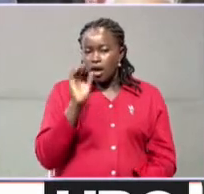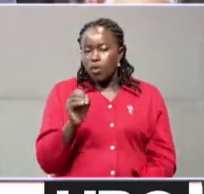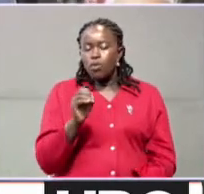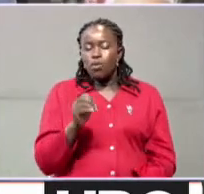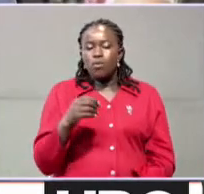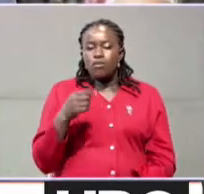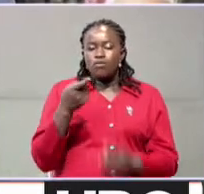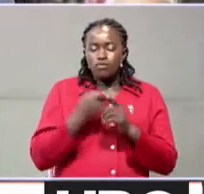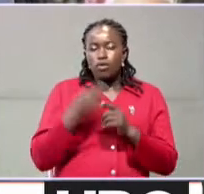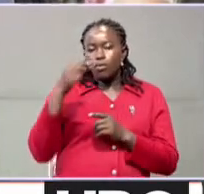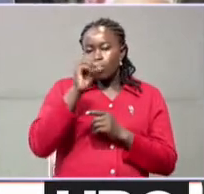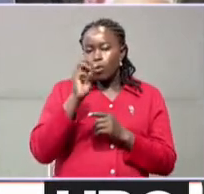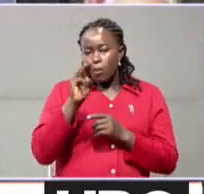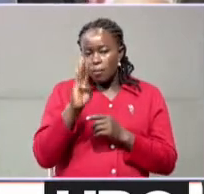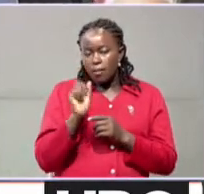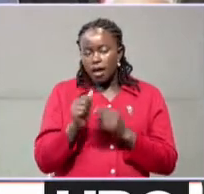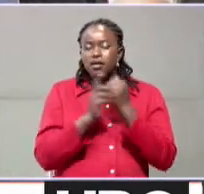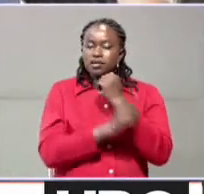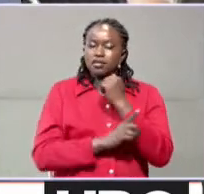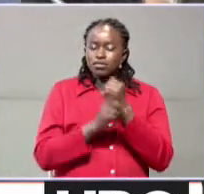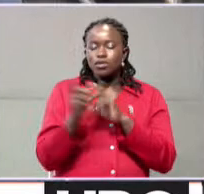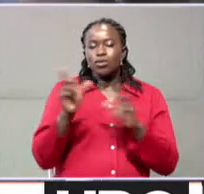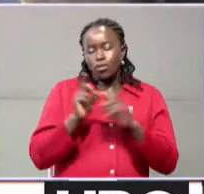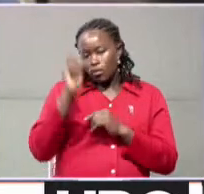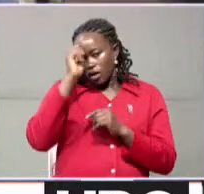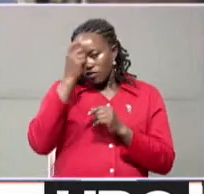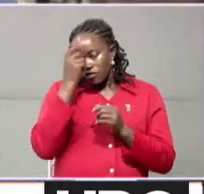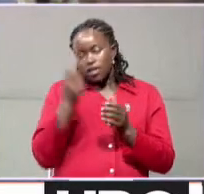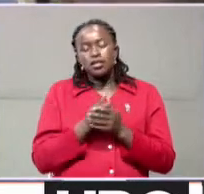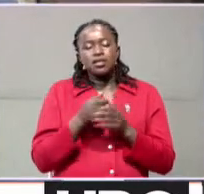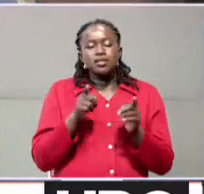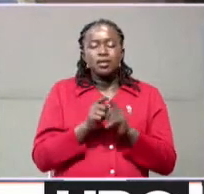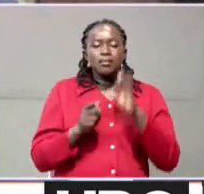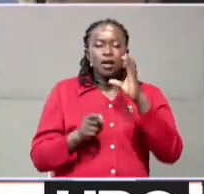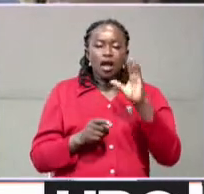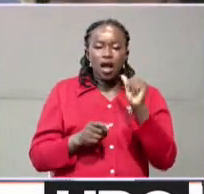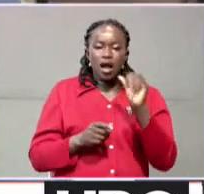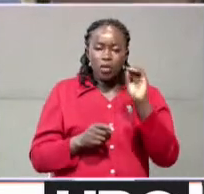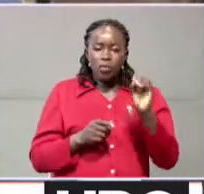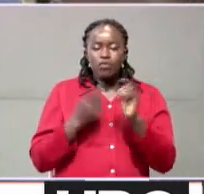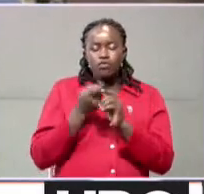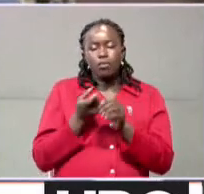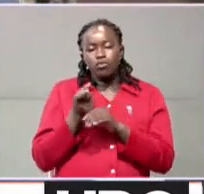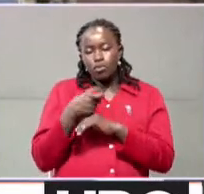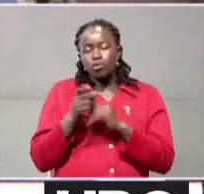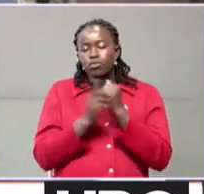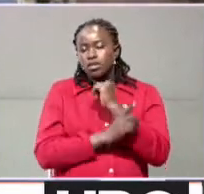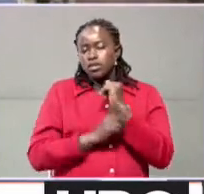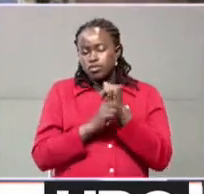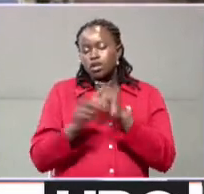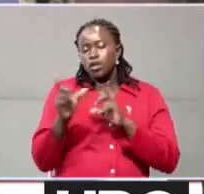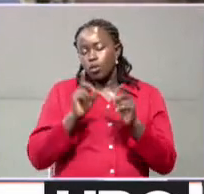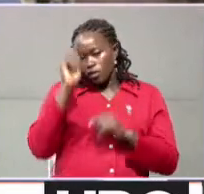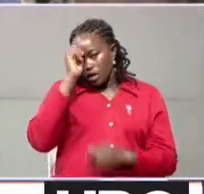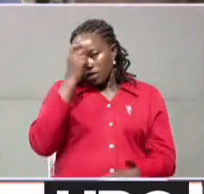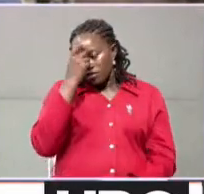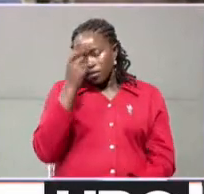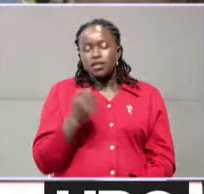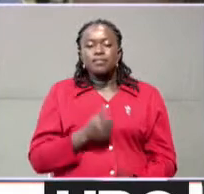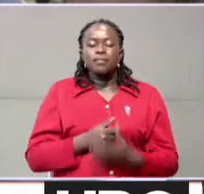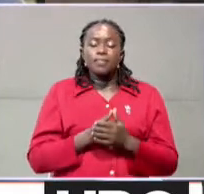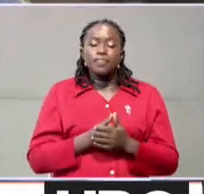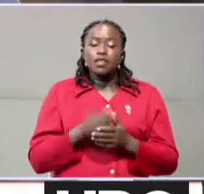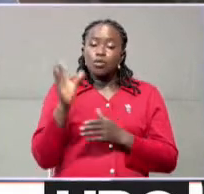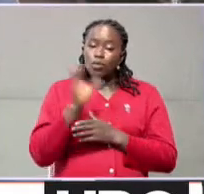gomba district local government chief administrative officer gulu district local government the